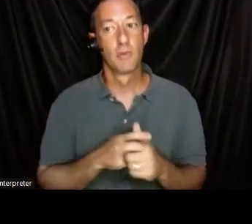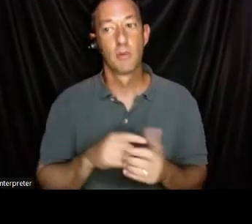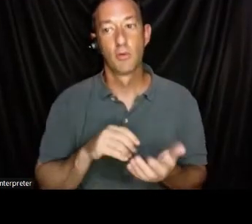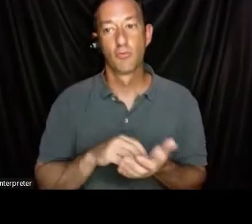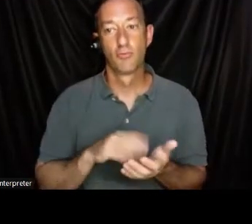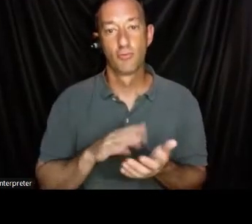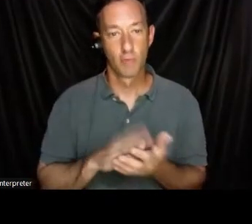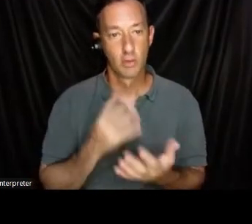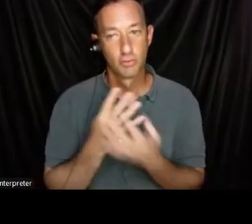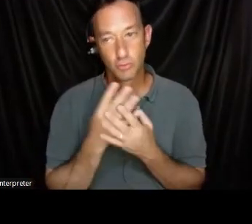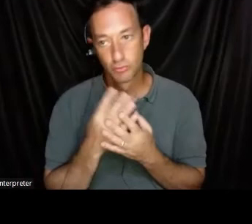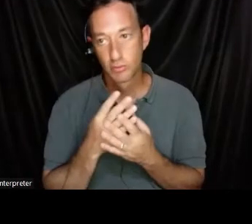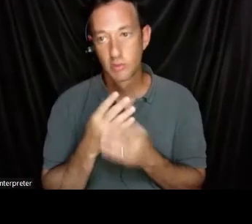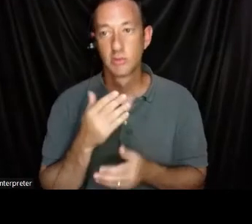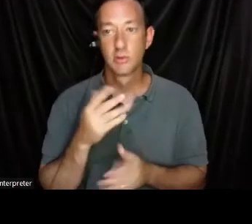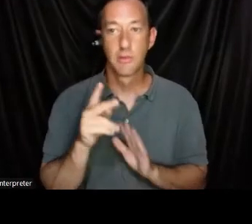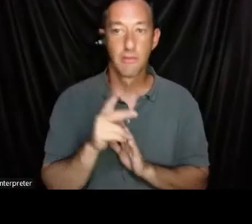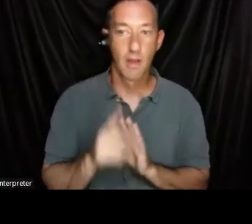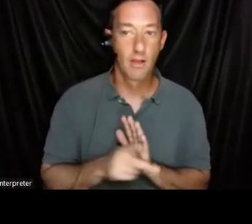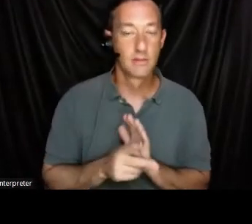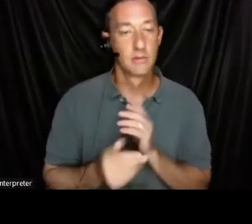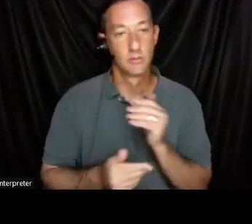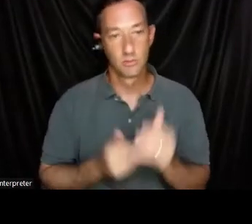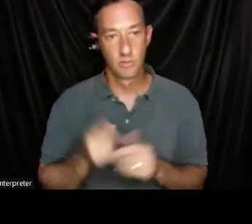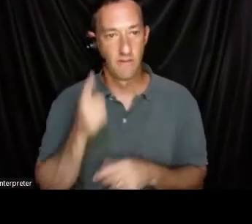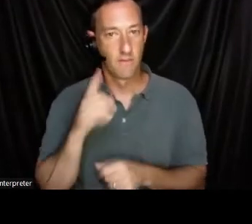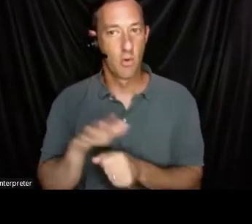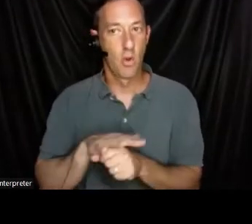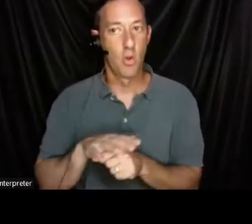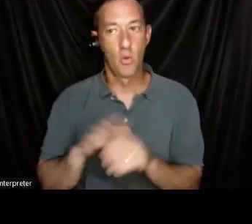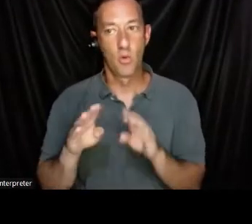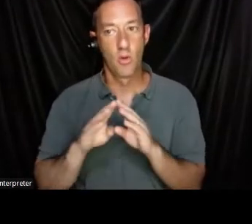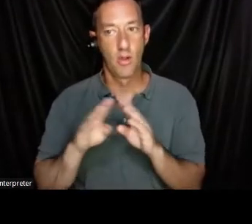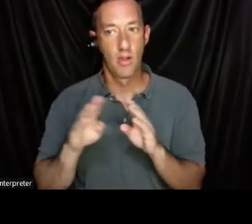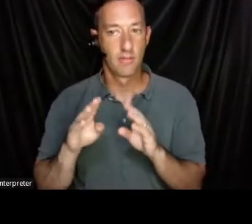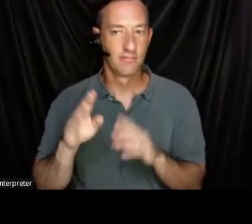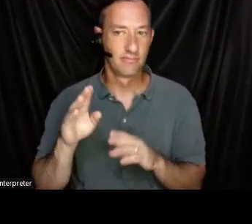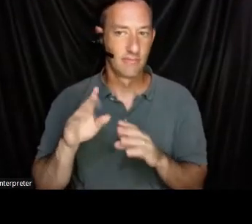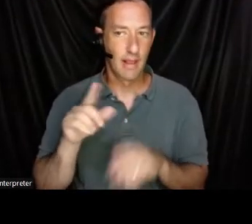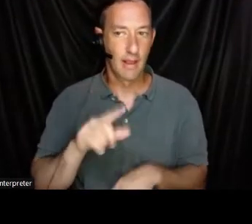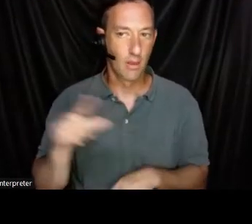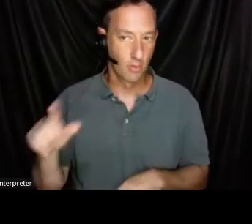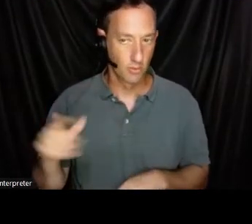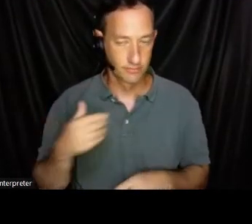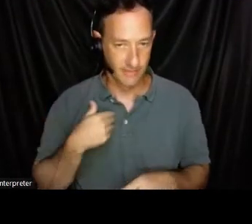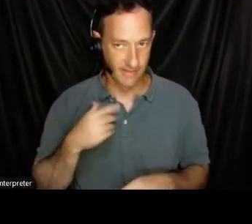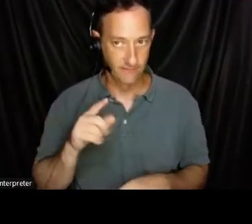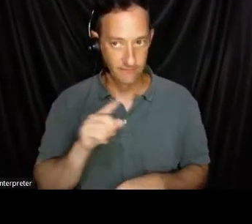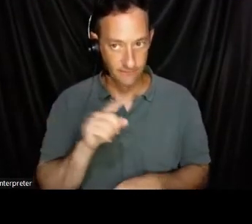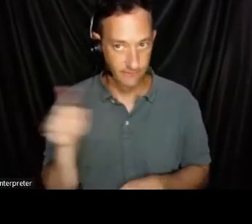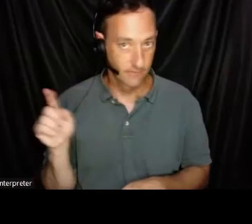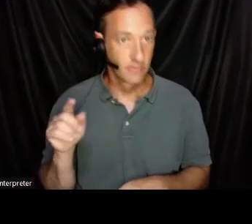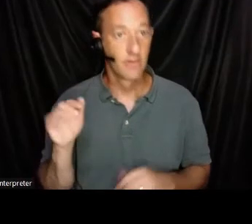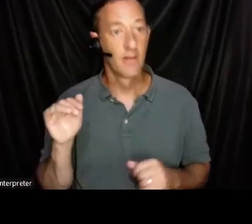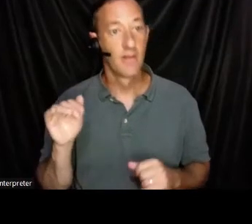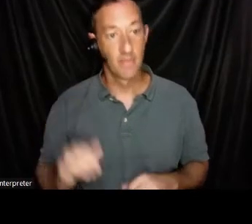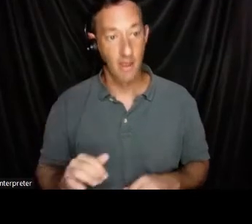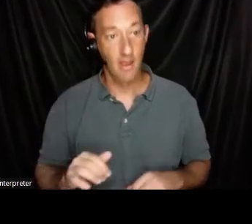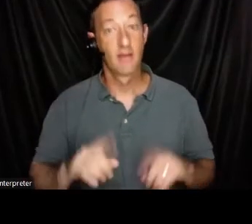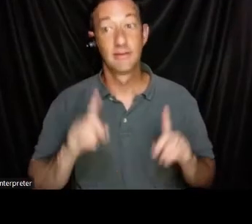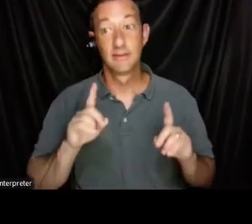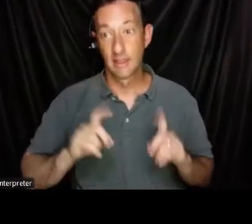and procedures that local housing providers had in place. And so that testing revealed that, in